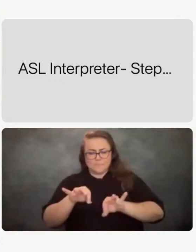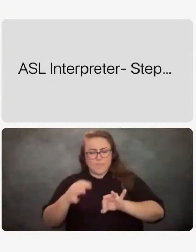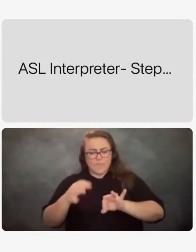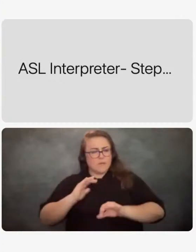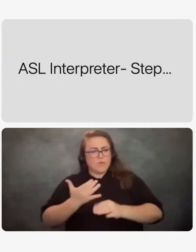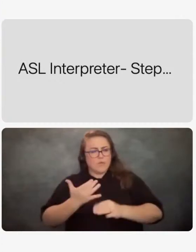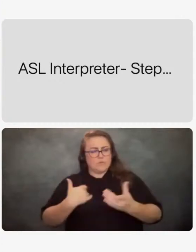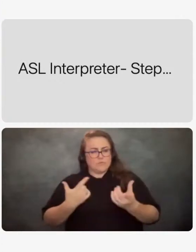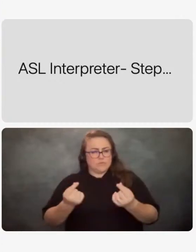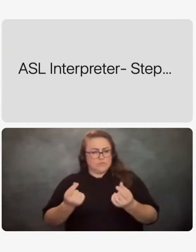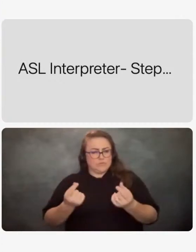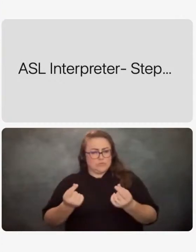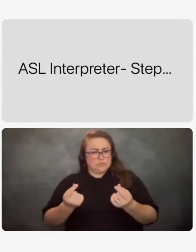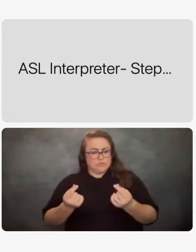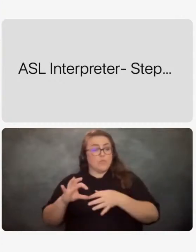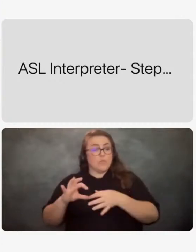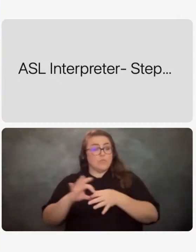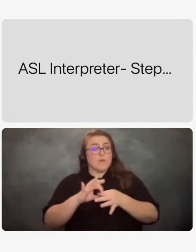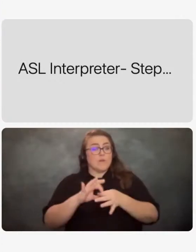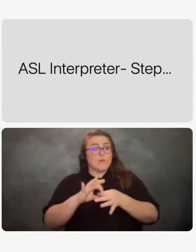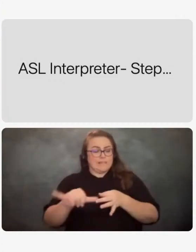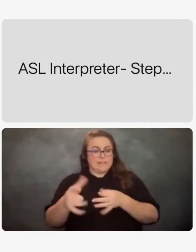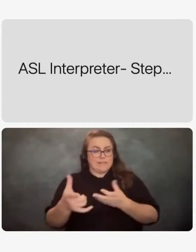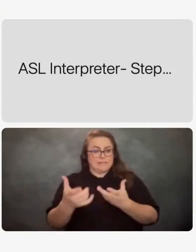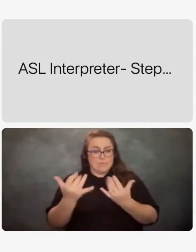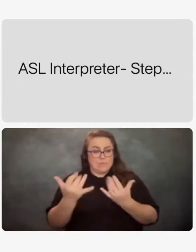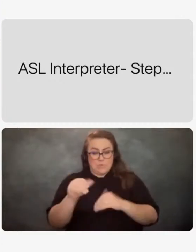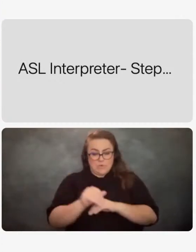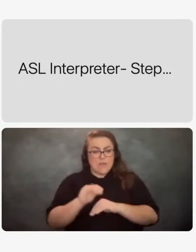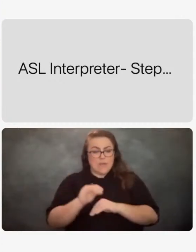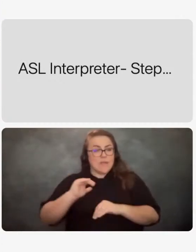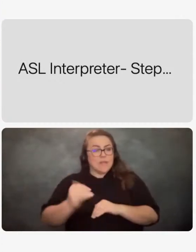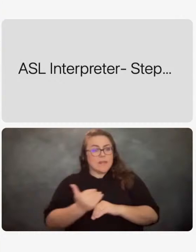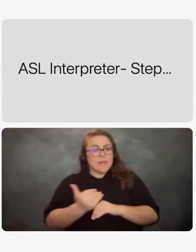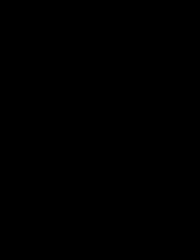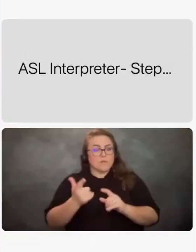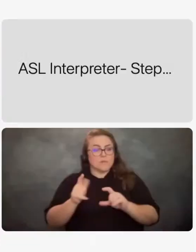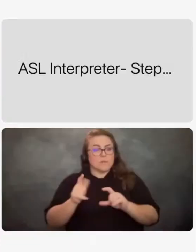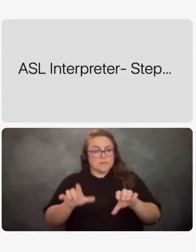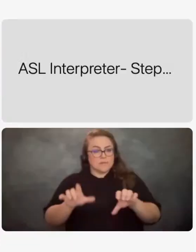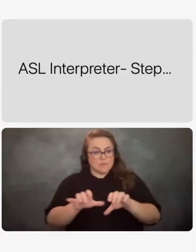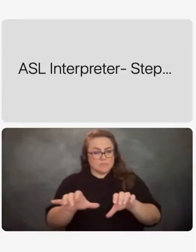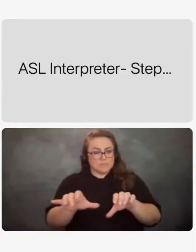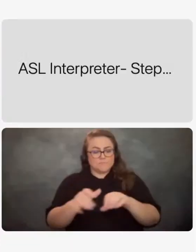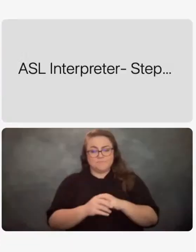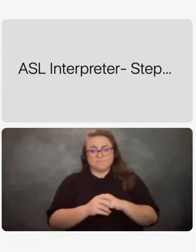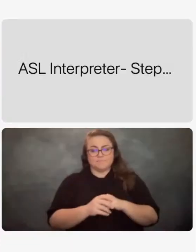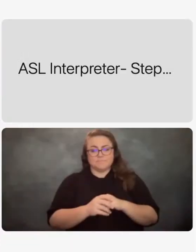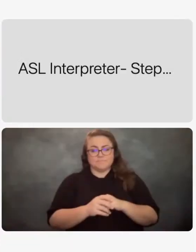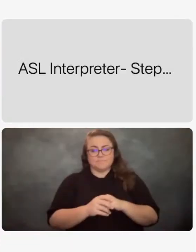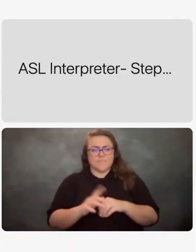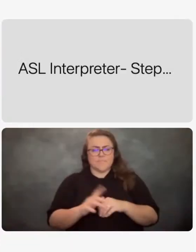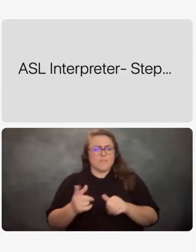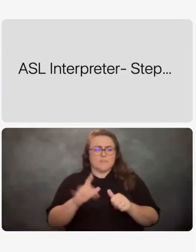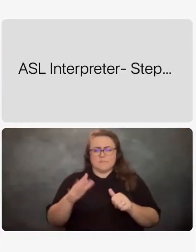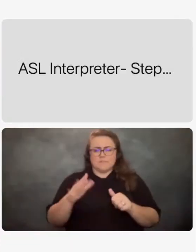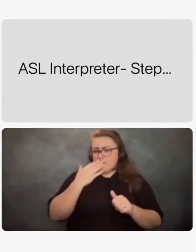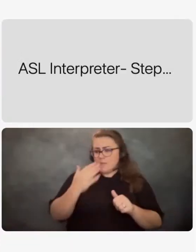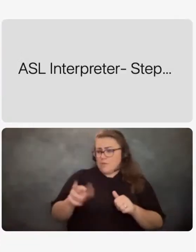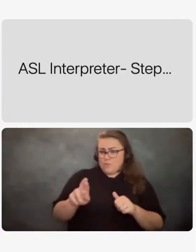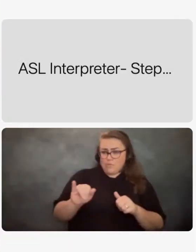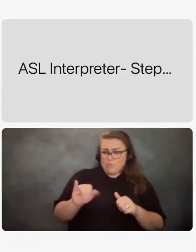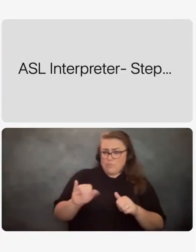that are being taken tonight. First of all, thank you to Rick and Owen. You can see that there are many